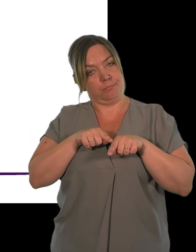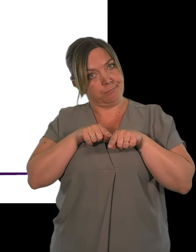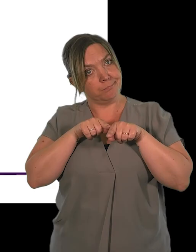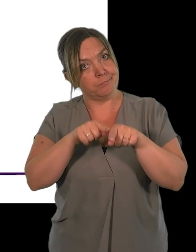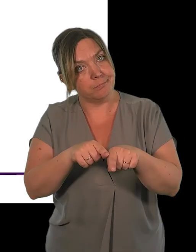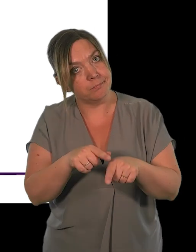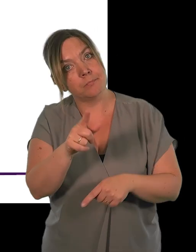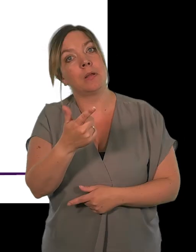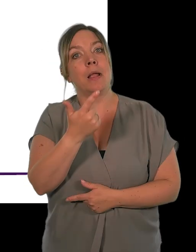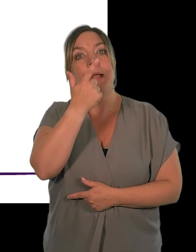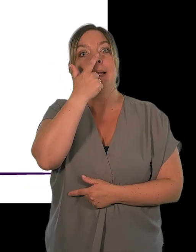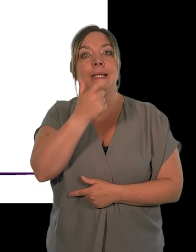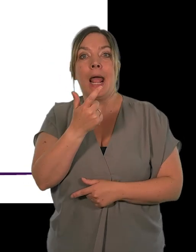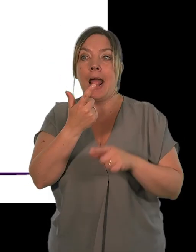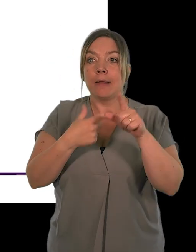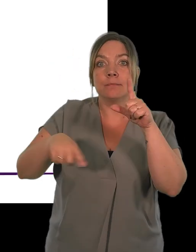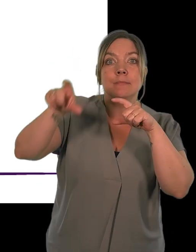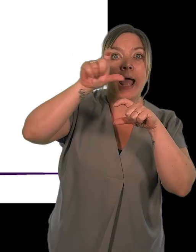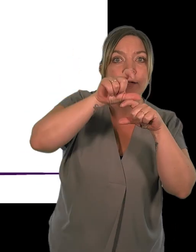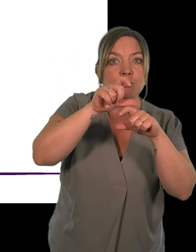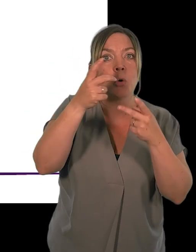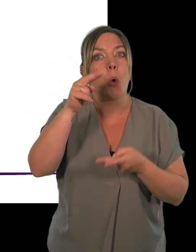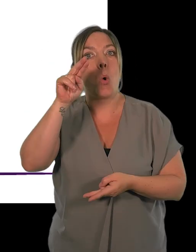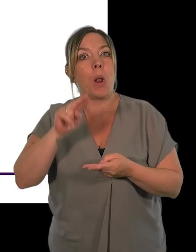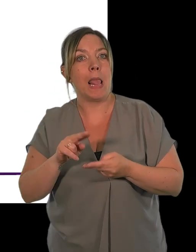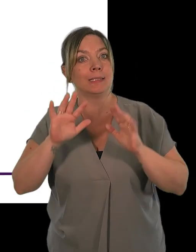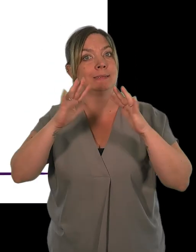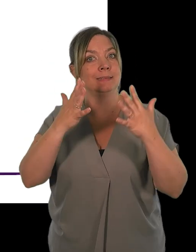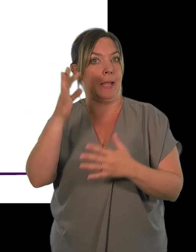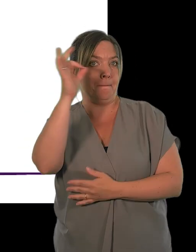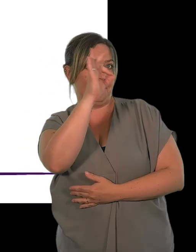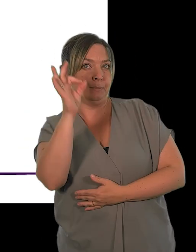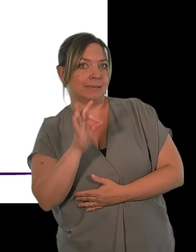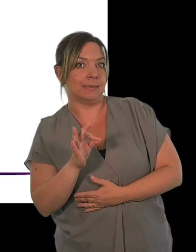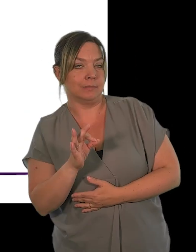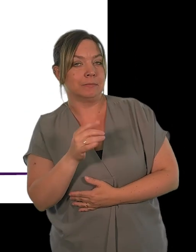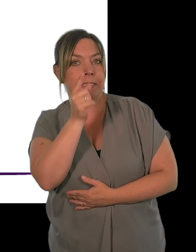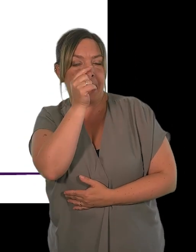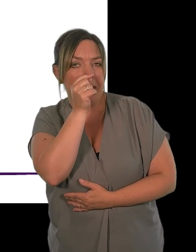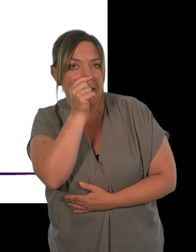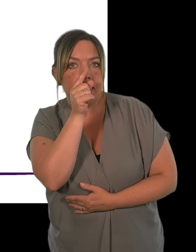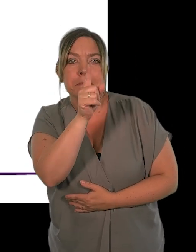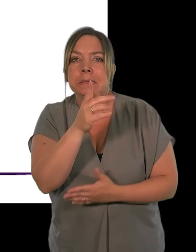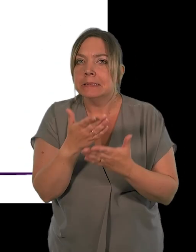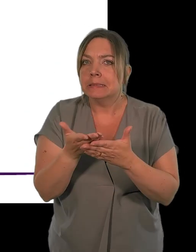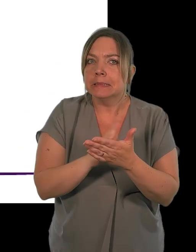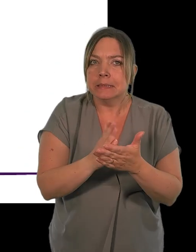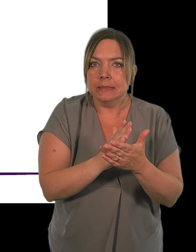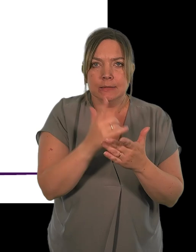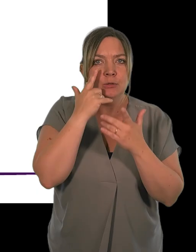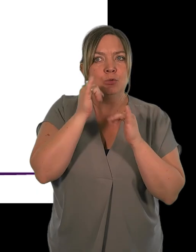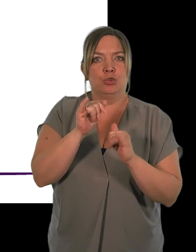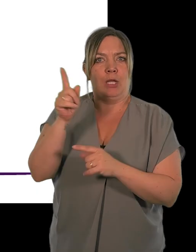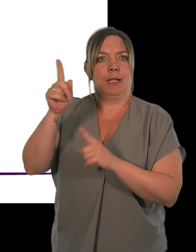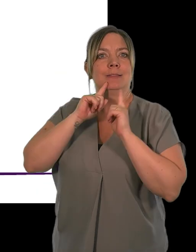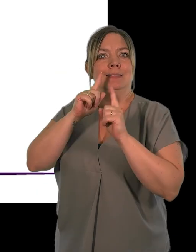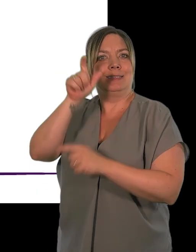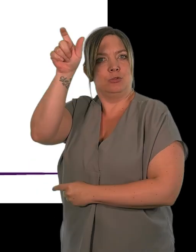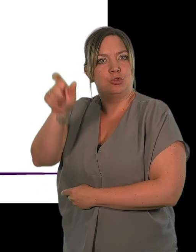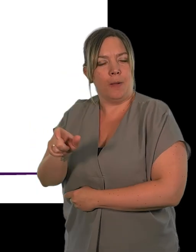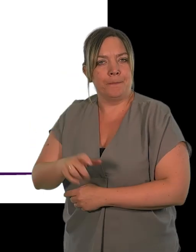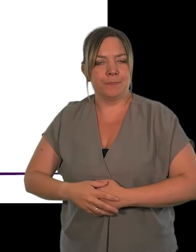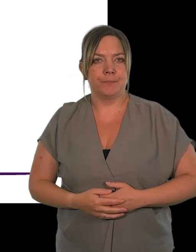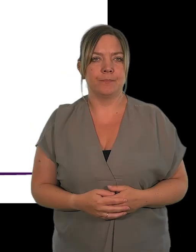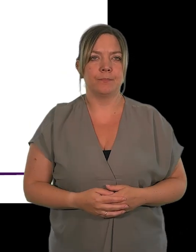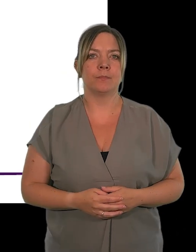stay within the confines of that. You are allocated a plus minus 10% threshold,